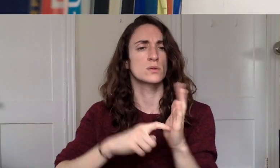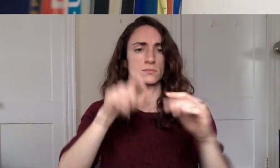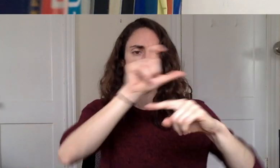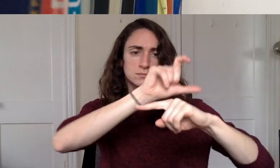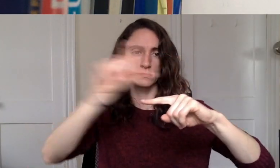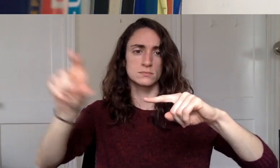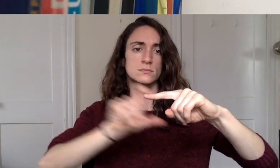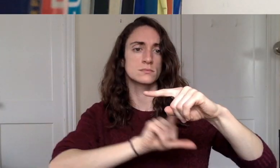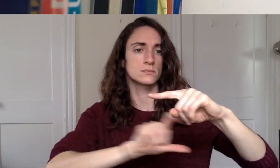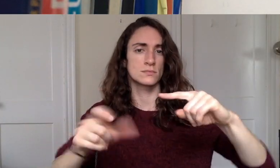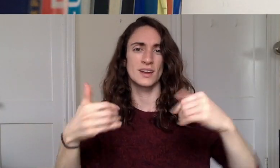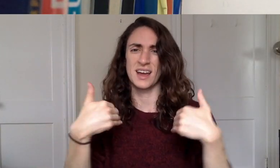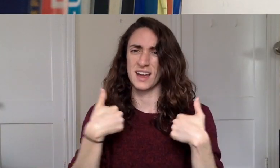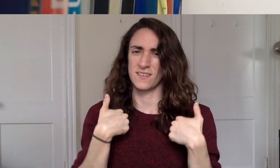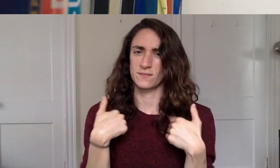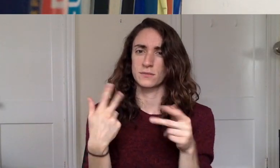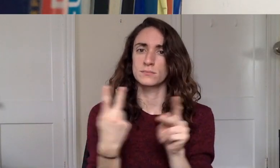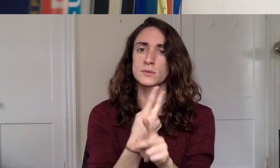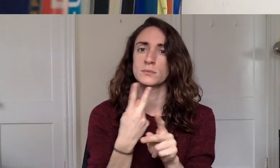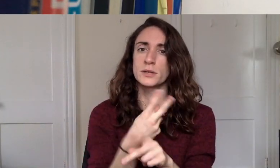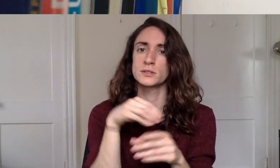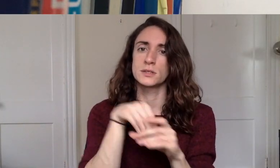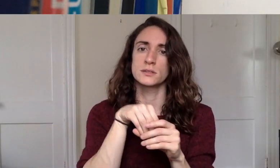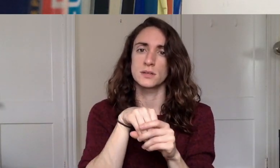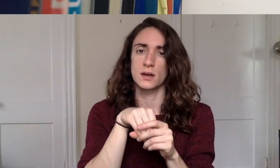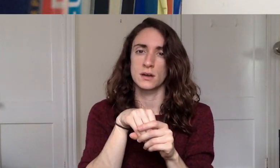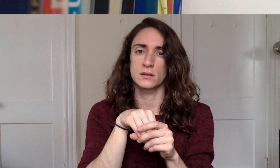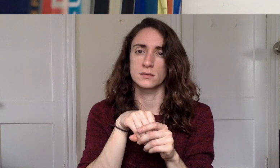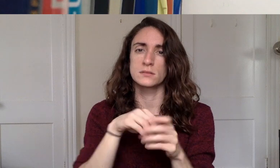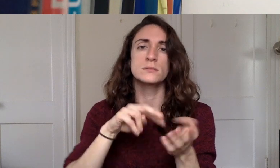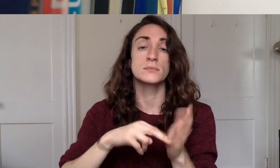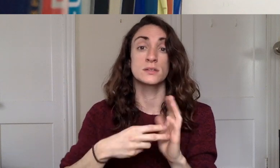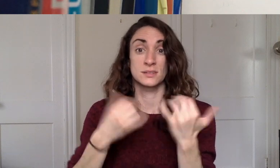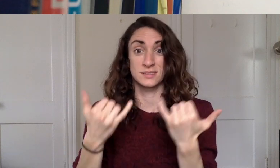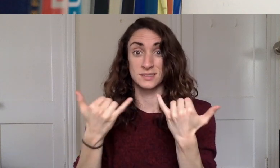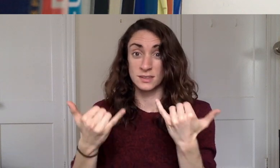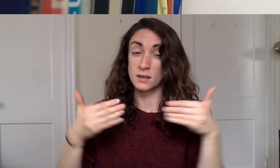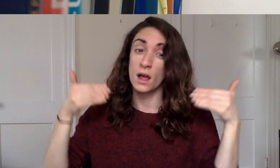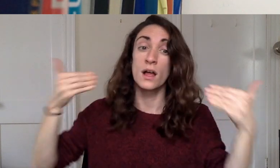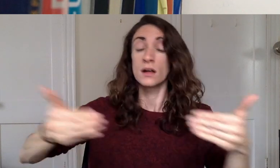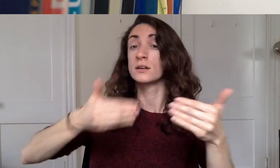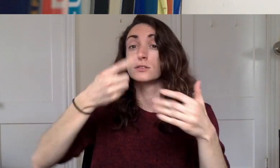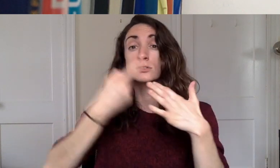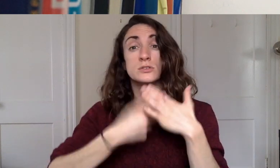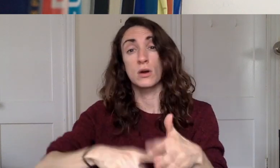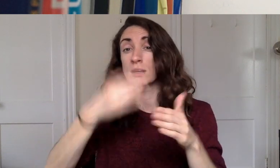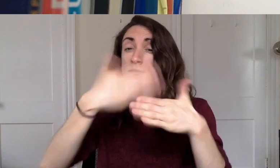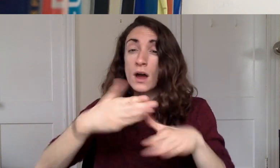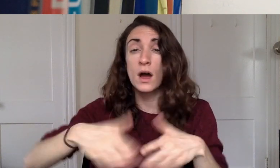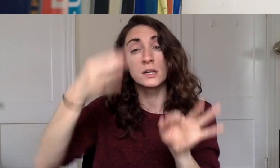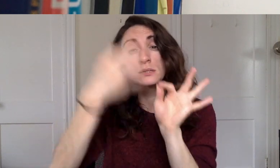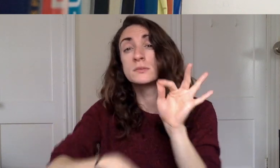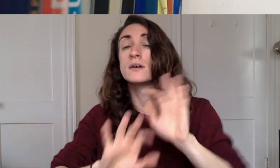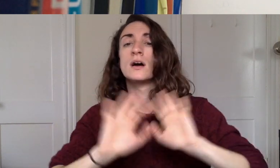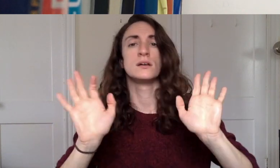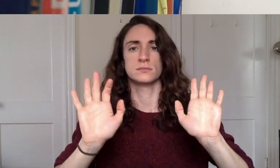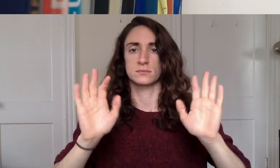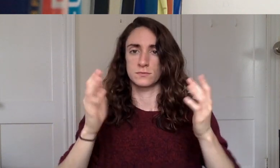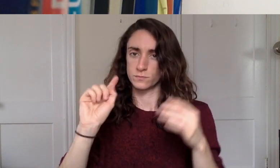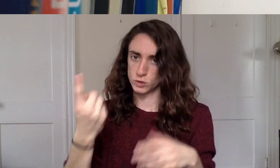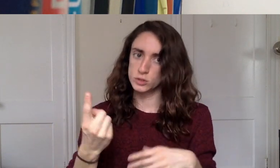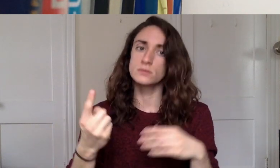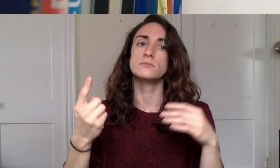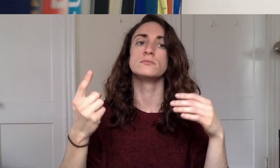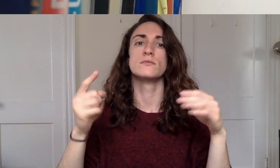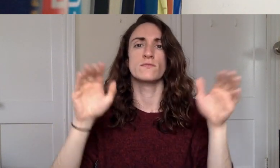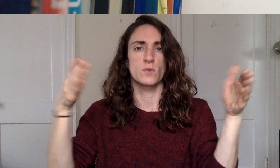In this last type of example that I'll show you, you can see that in the numerator, there's actually multiplication of terms that have the same base. So before we start applying